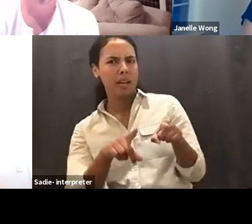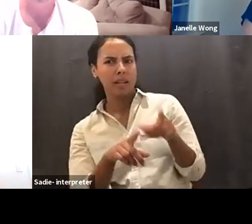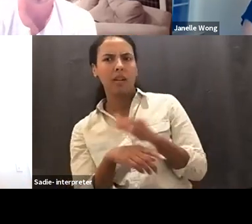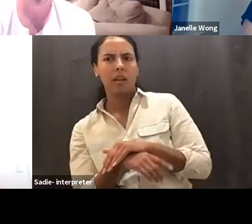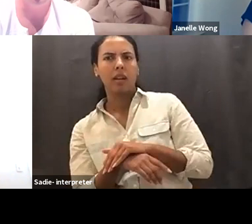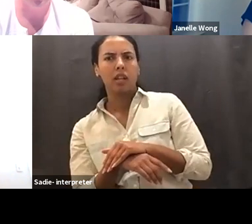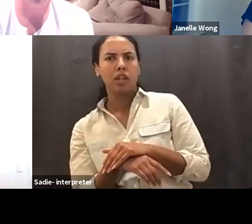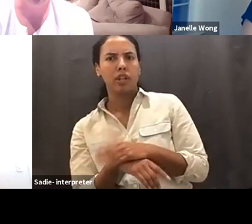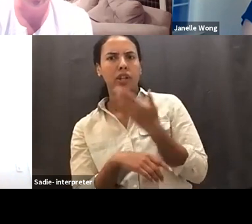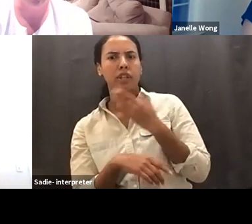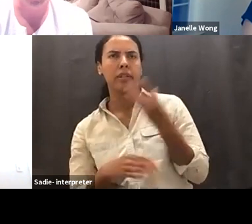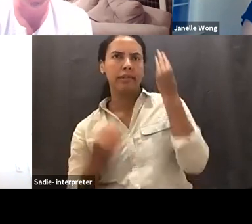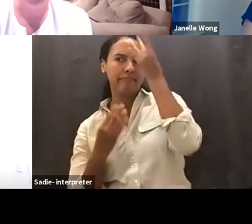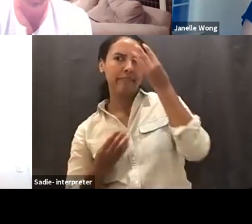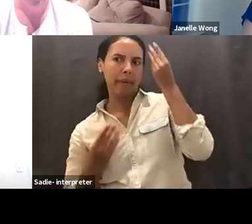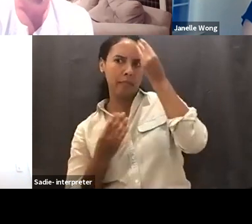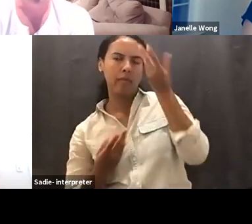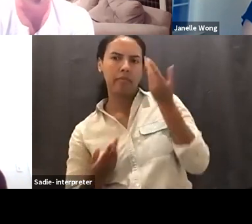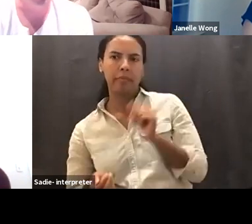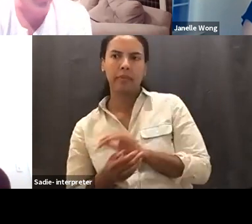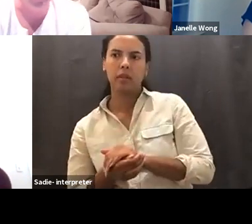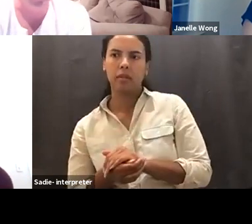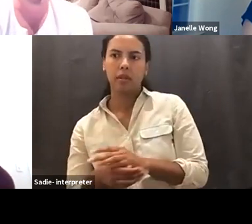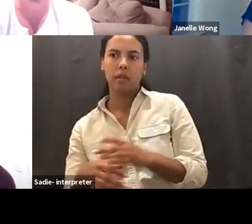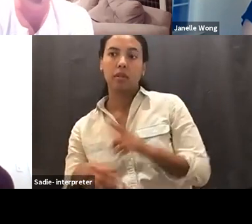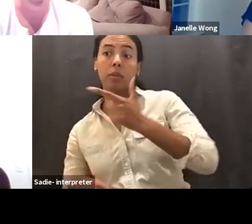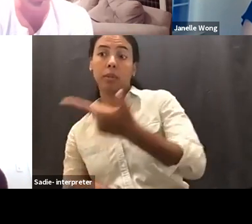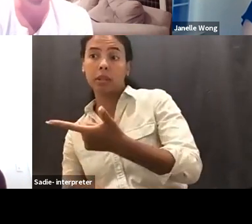way. Lakshmi, can we just turn to you, just to,